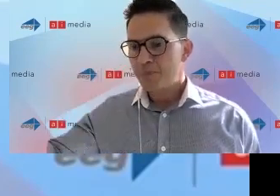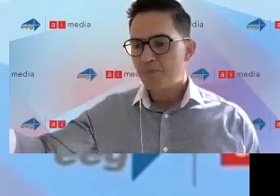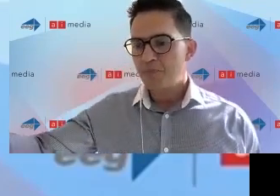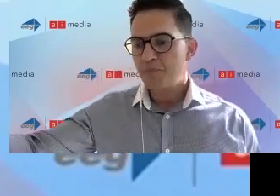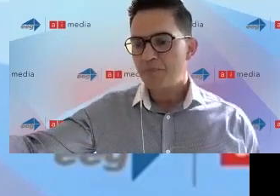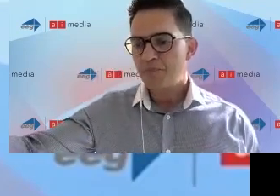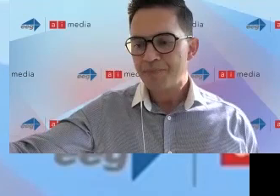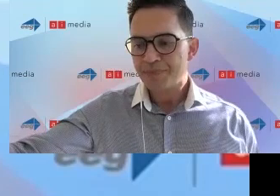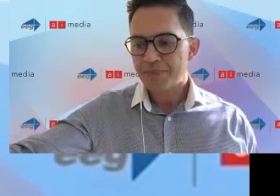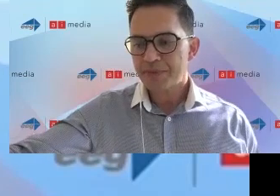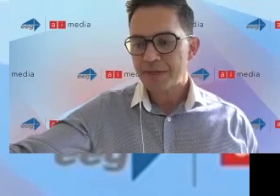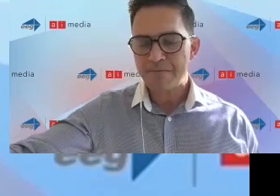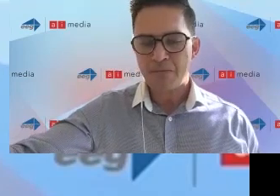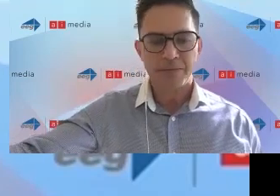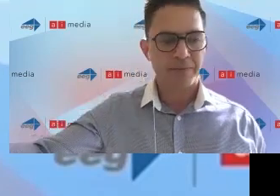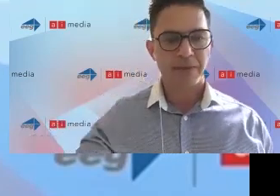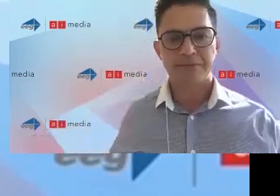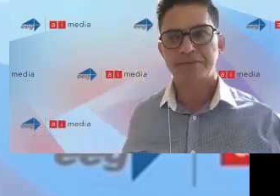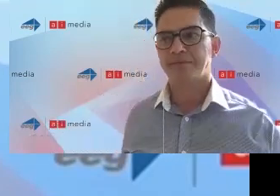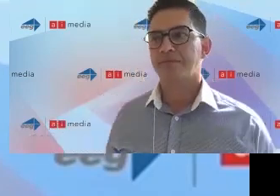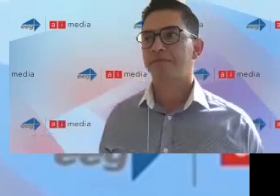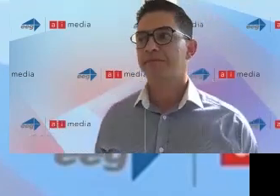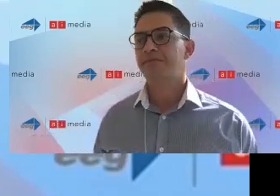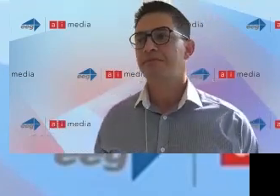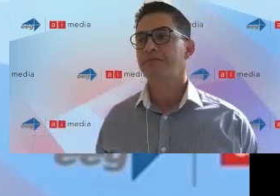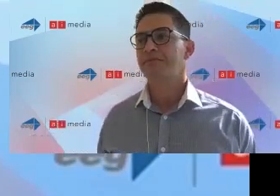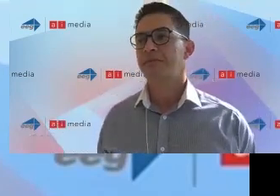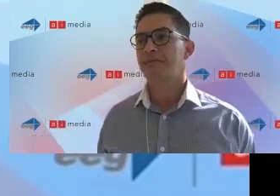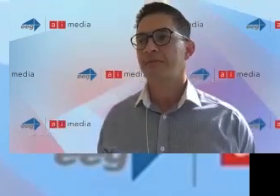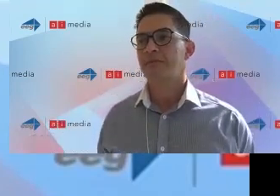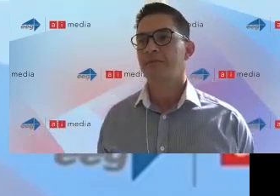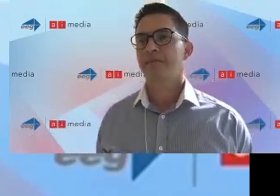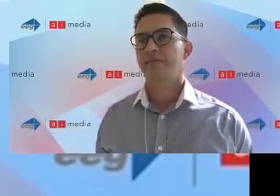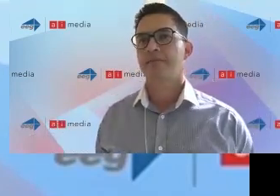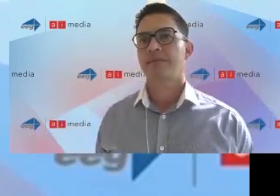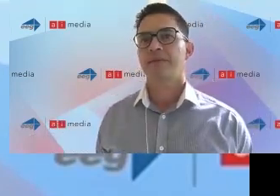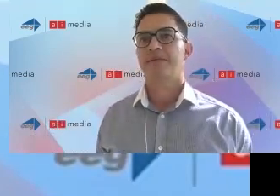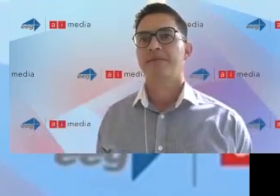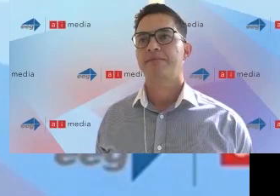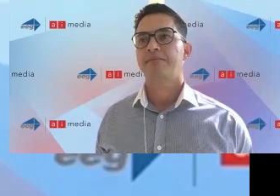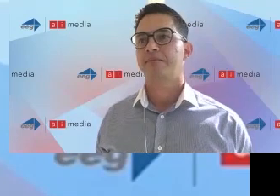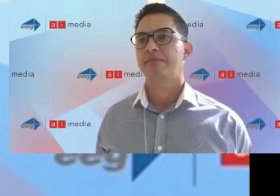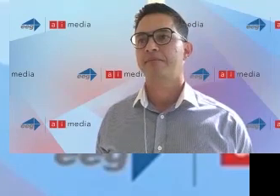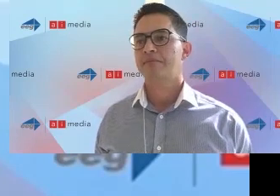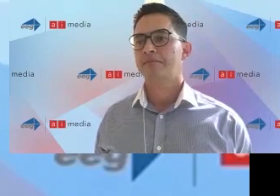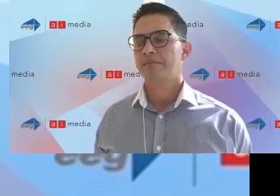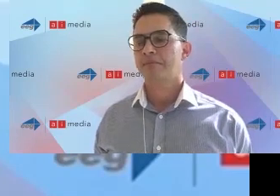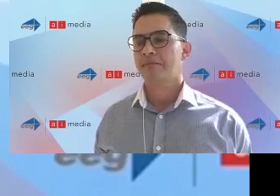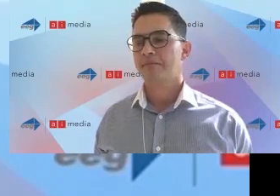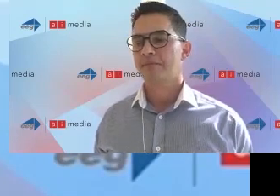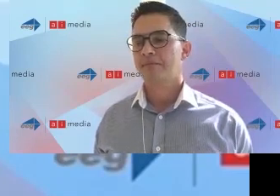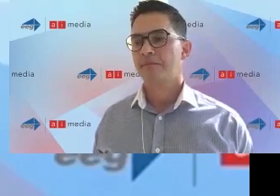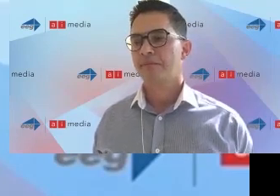media and entertainment and enterprise video spaces. The past decade in live broadcasting began